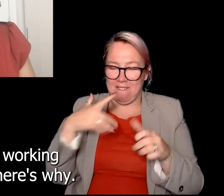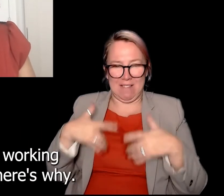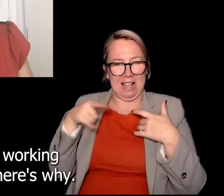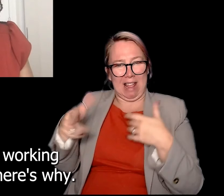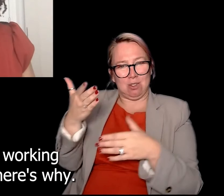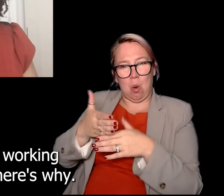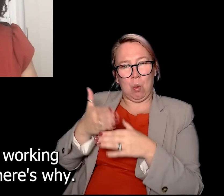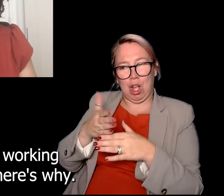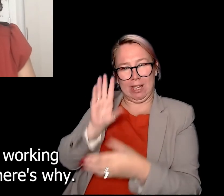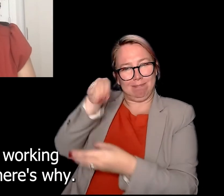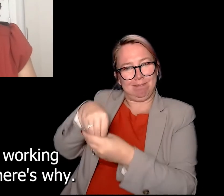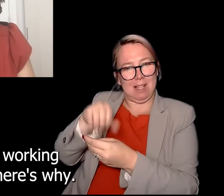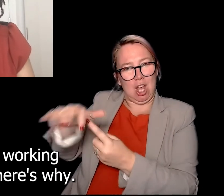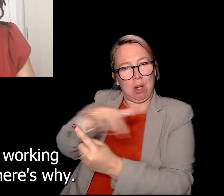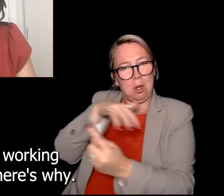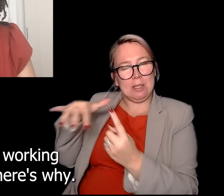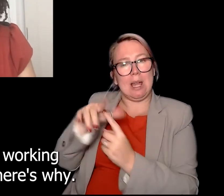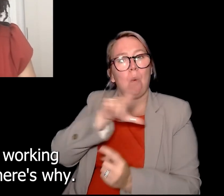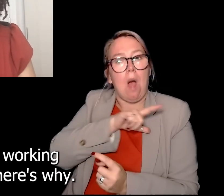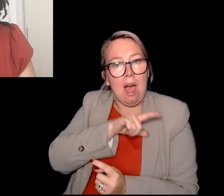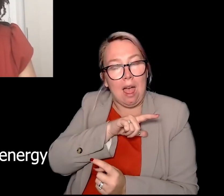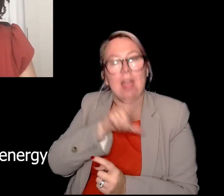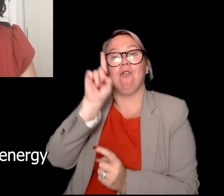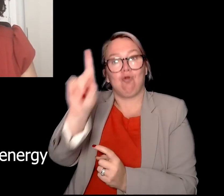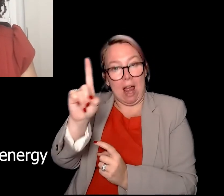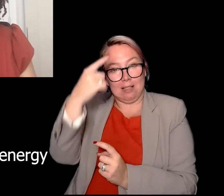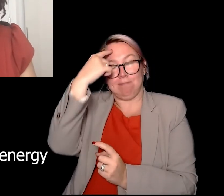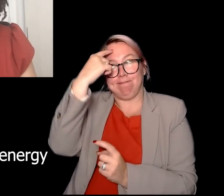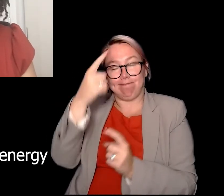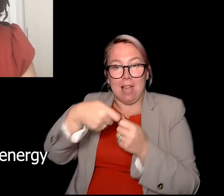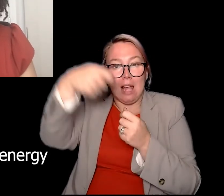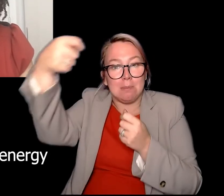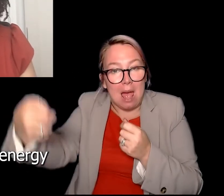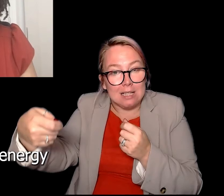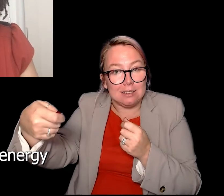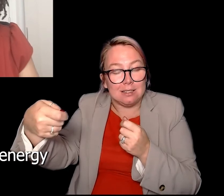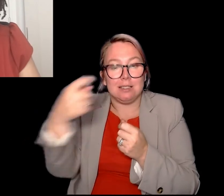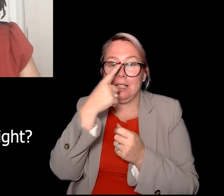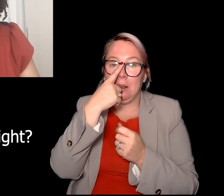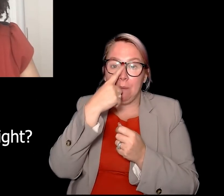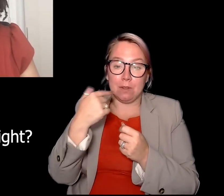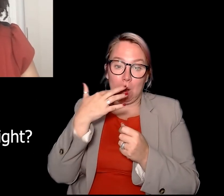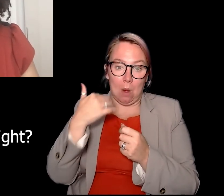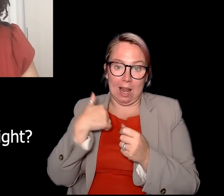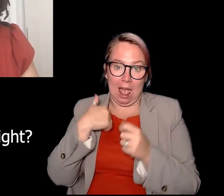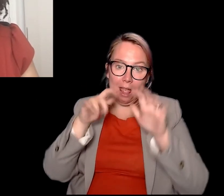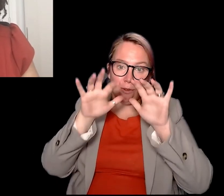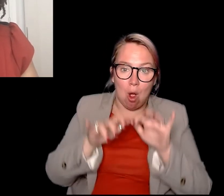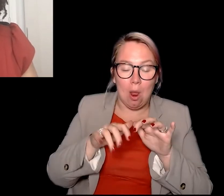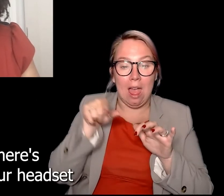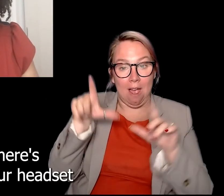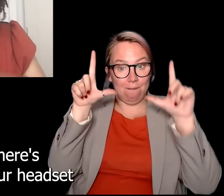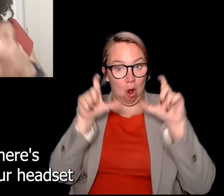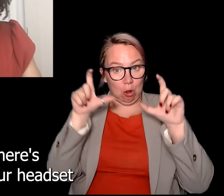only is this just not working, it's not working for this whole community, and here's why. And then, use that creative energy and those juices to expand beyond that, right?